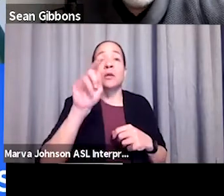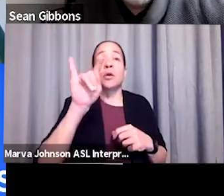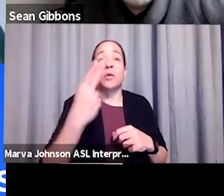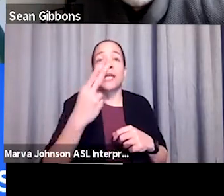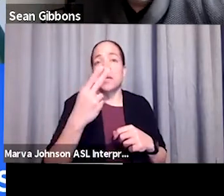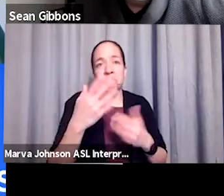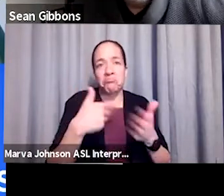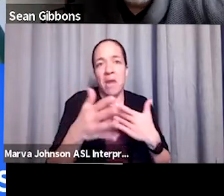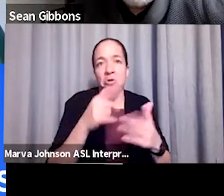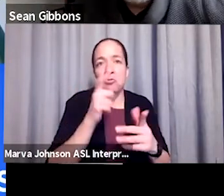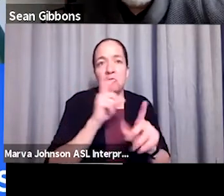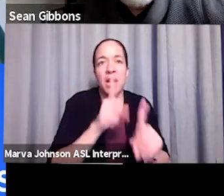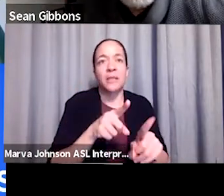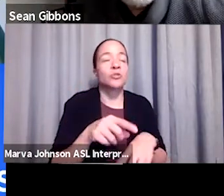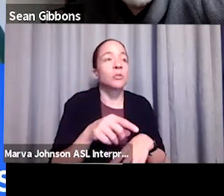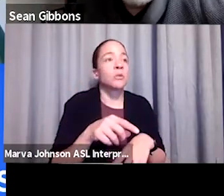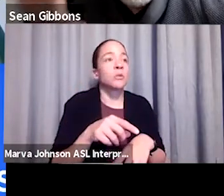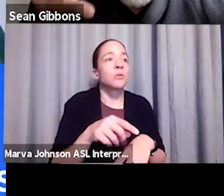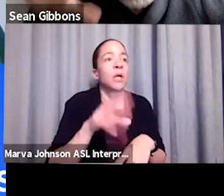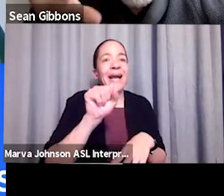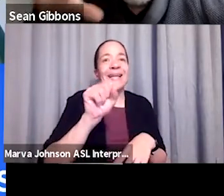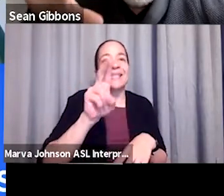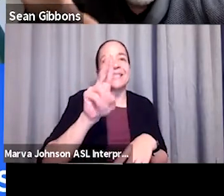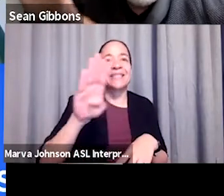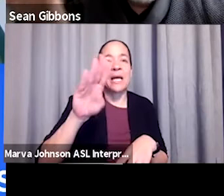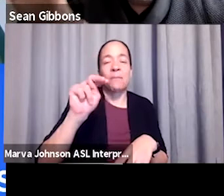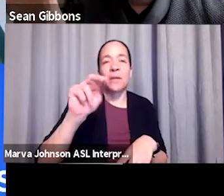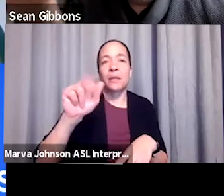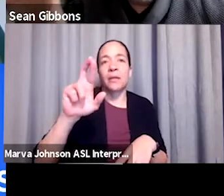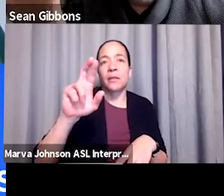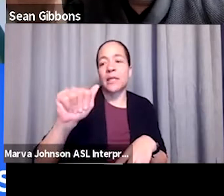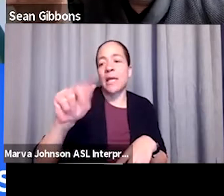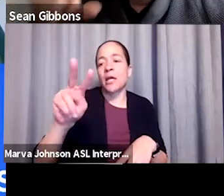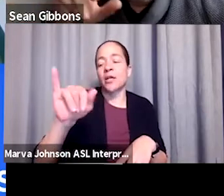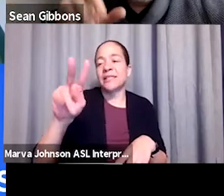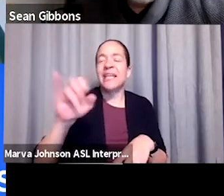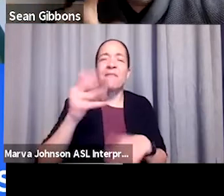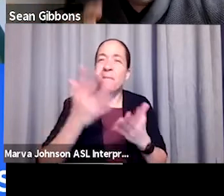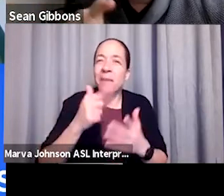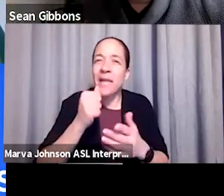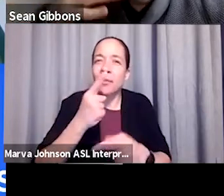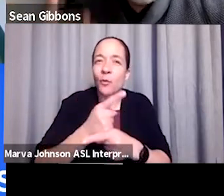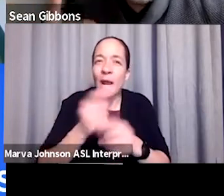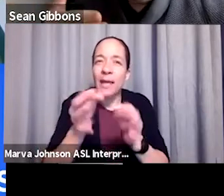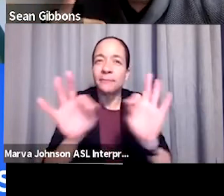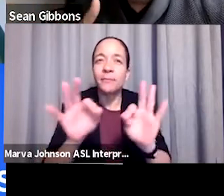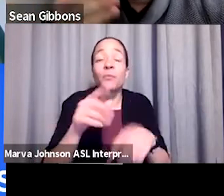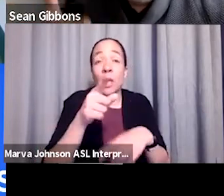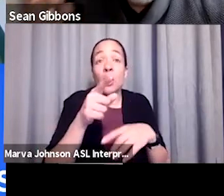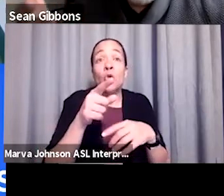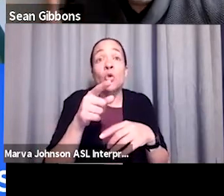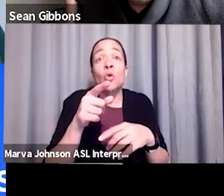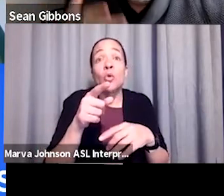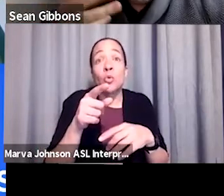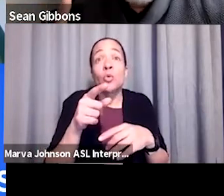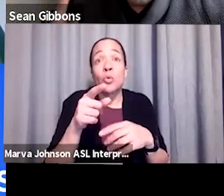wants to answer this, do you attack sub-narratives, and he acknowledges that may not be the correct term, in the same way as meta-narratives? An example